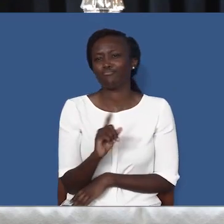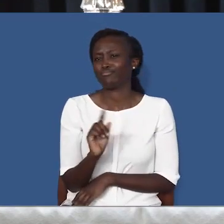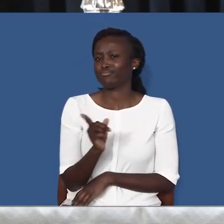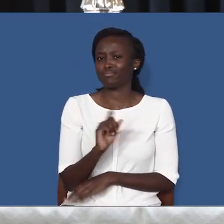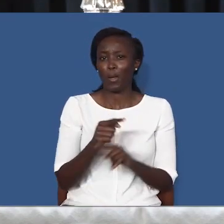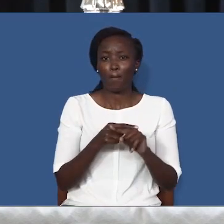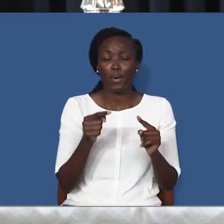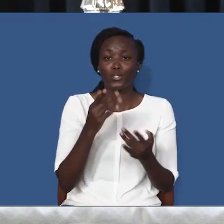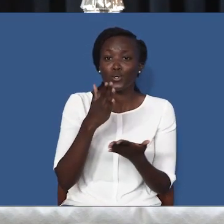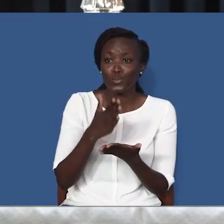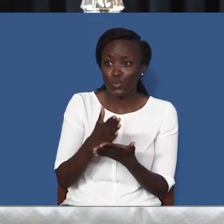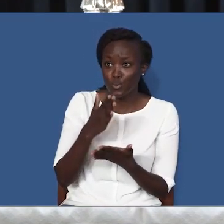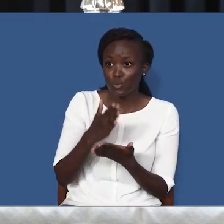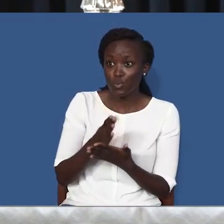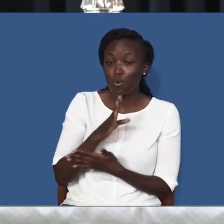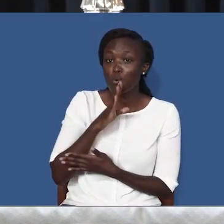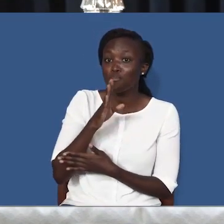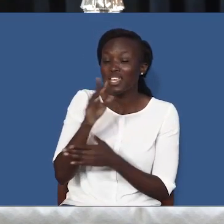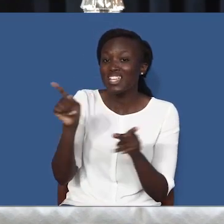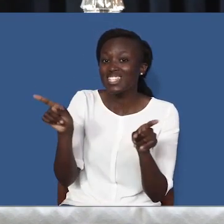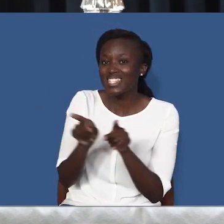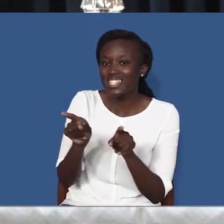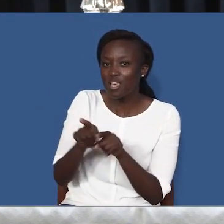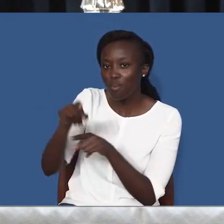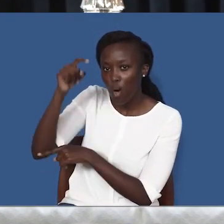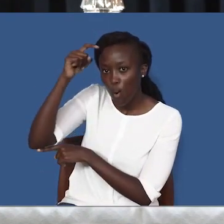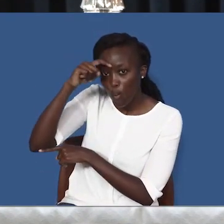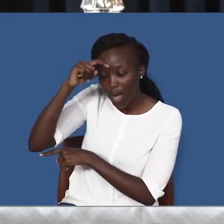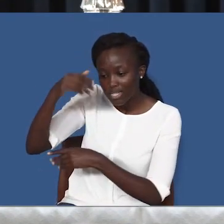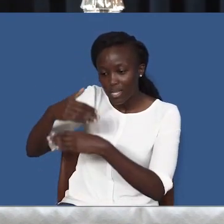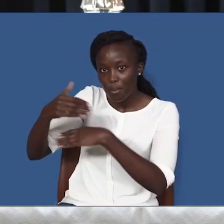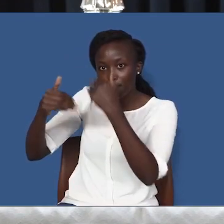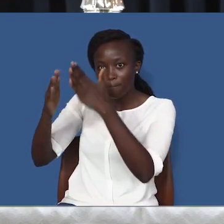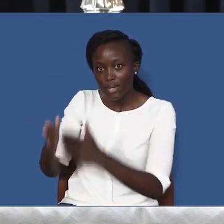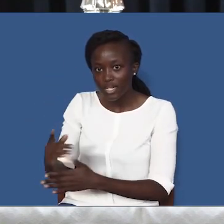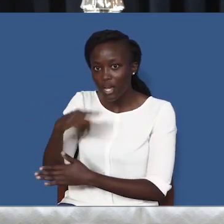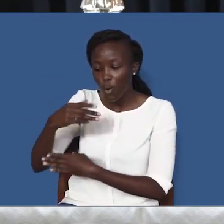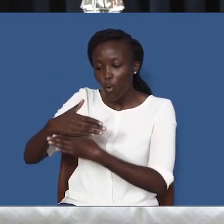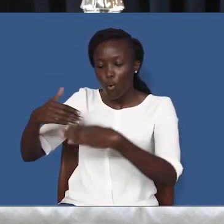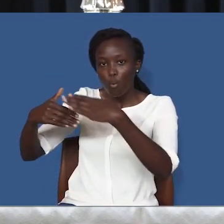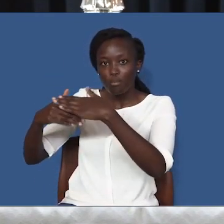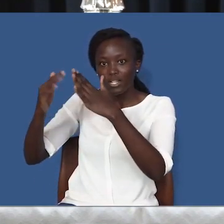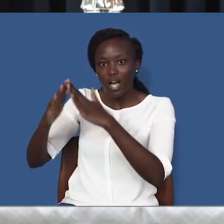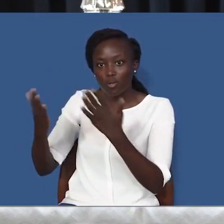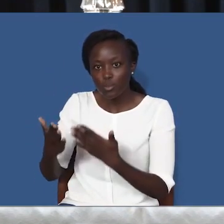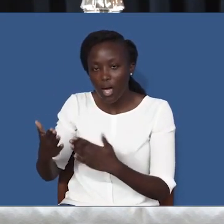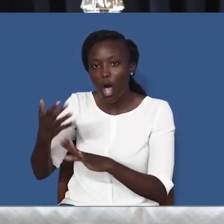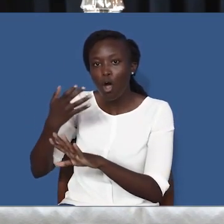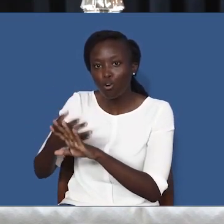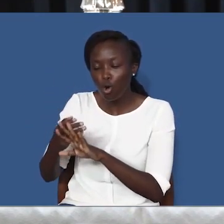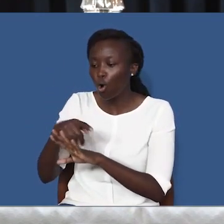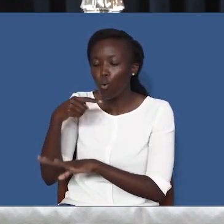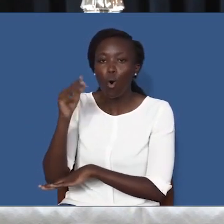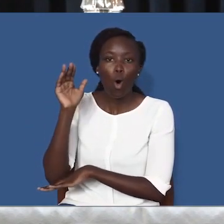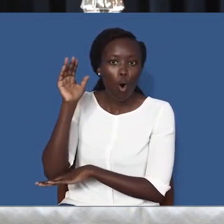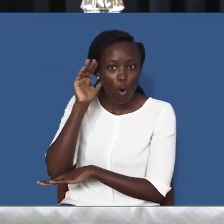actually be like that builder who built his house on a rock, who obeyed the word of the